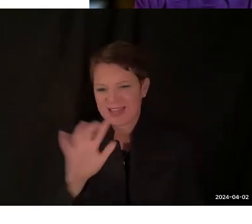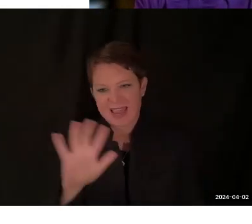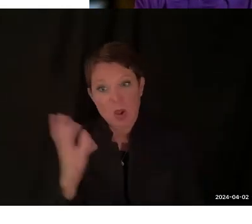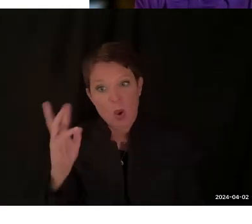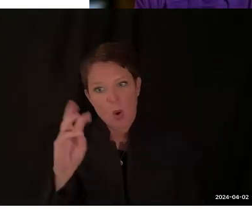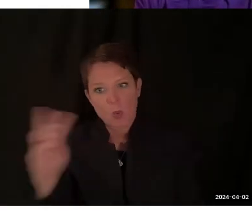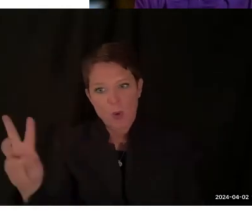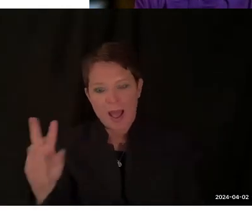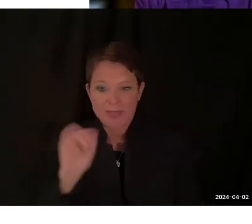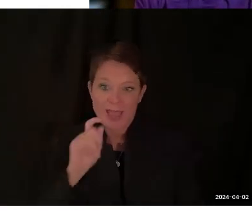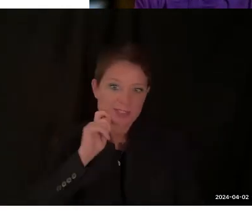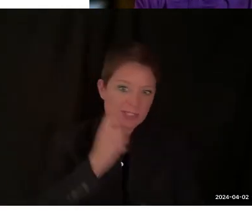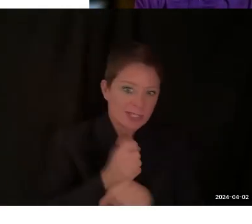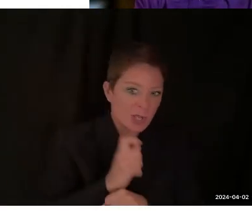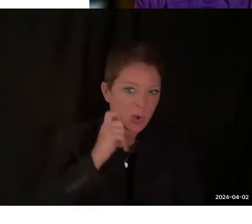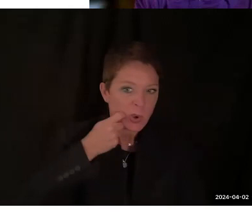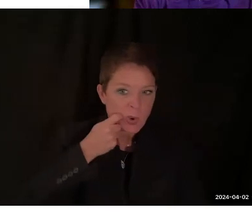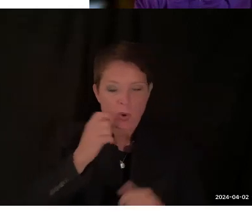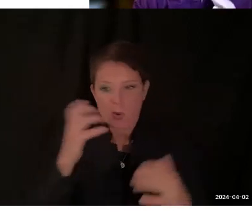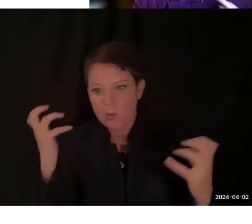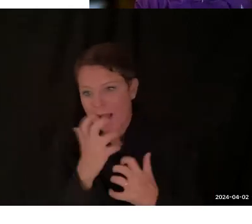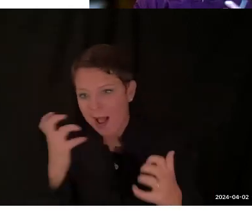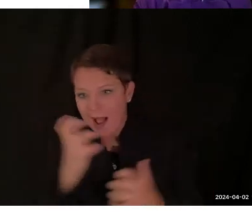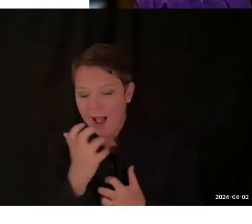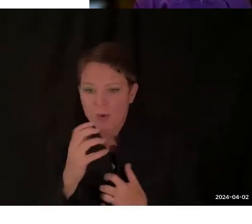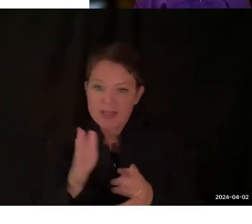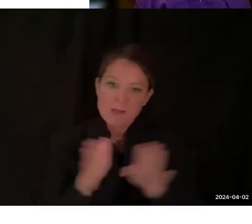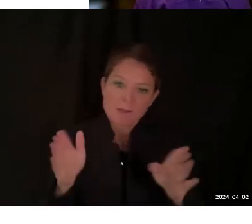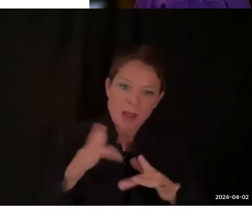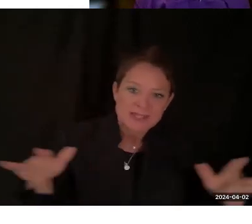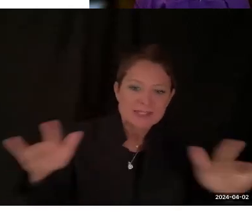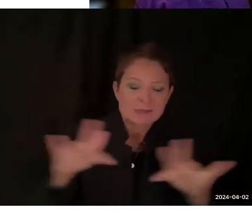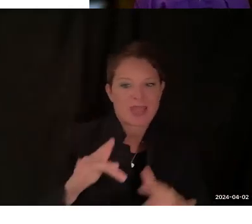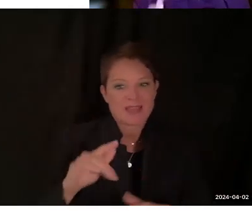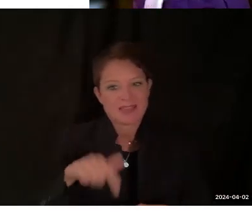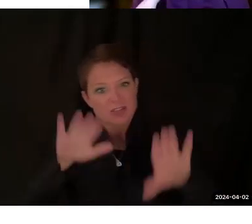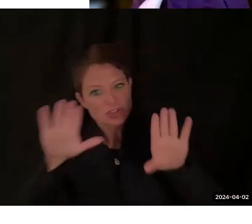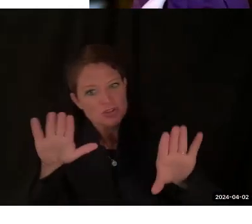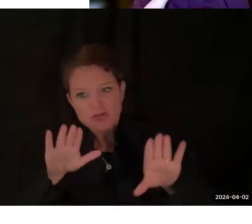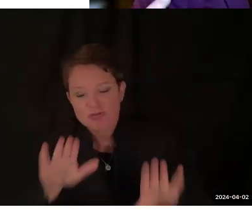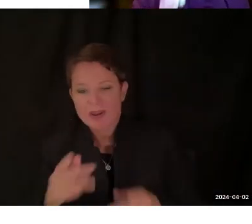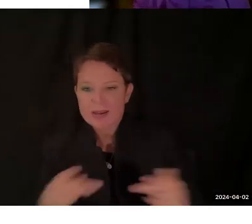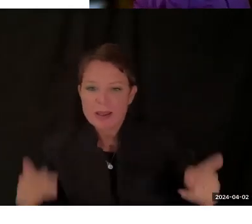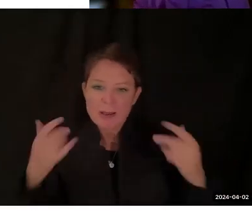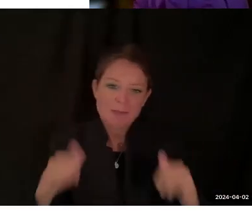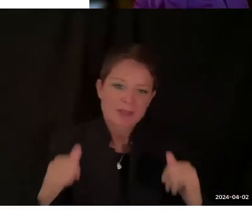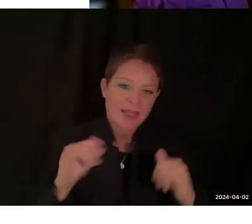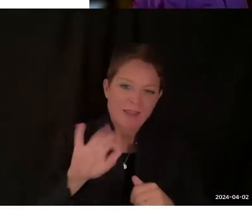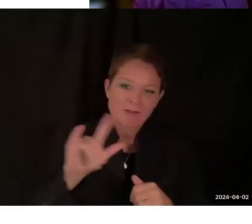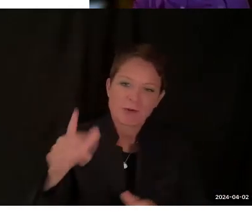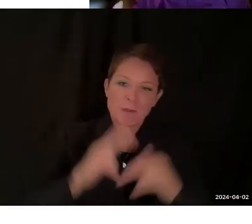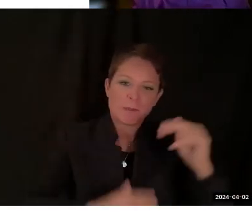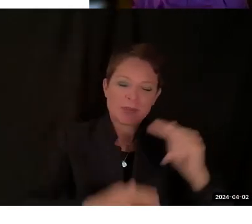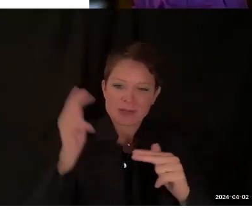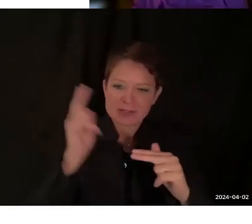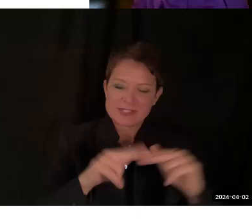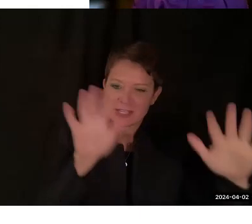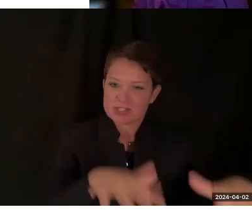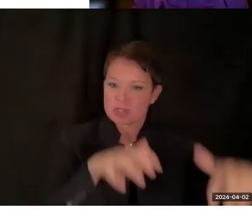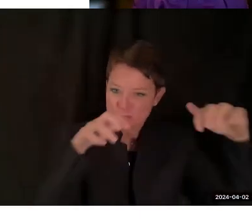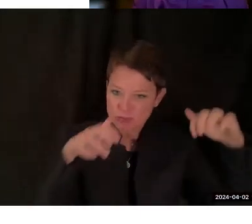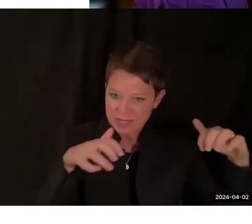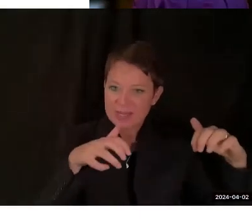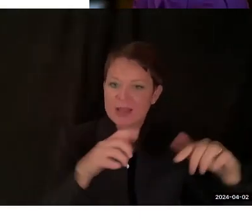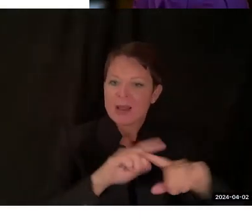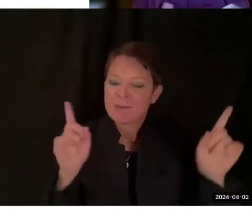wow, that's super cool. Wow, there's great public space. This is a great playful building that's in addition to